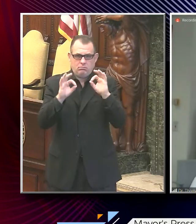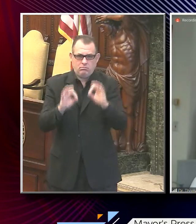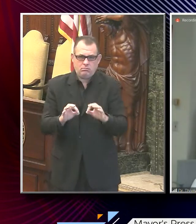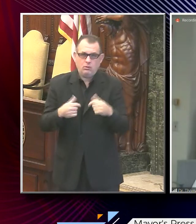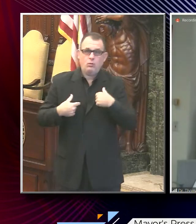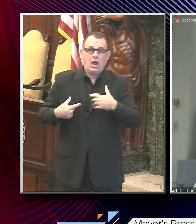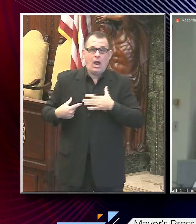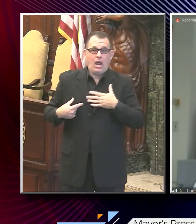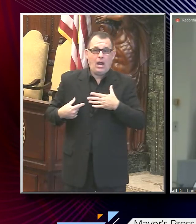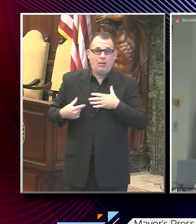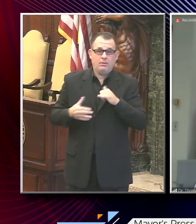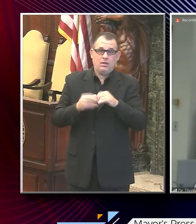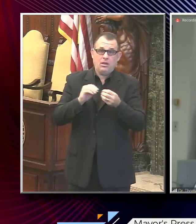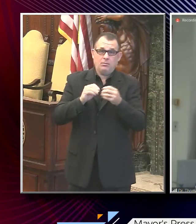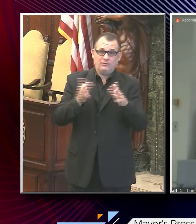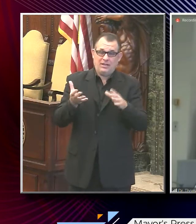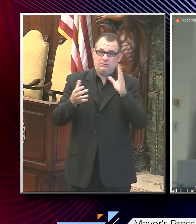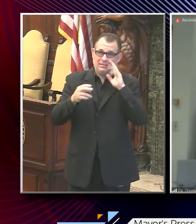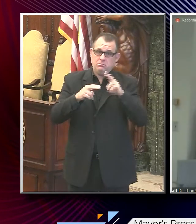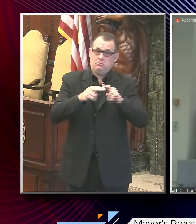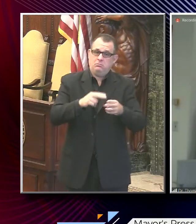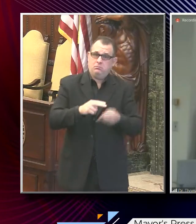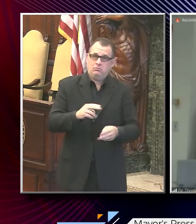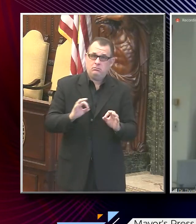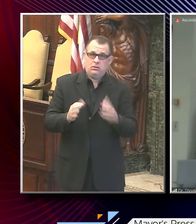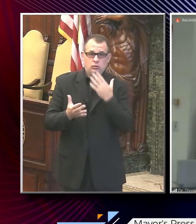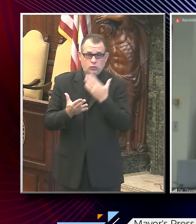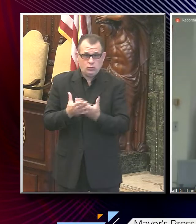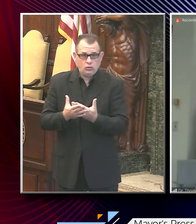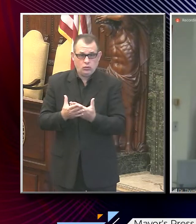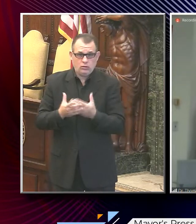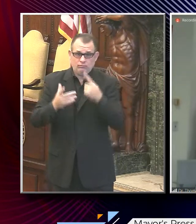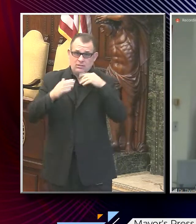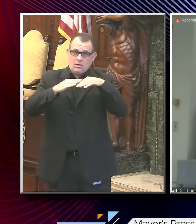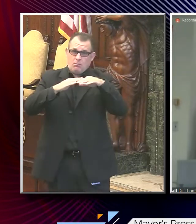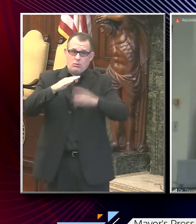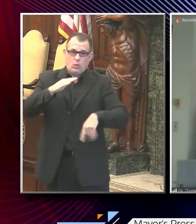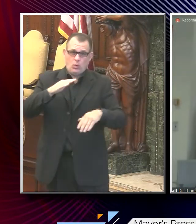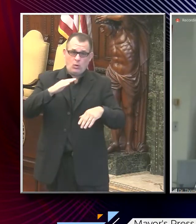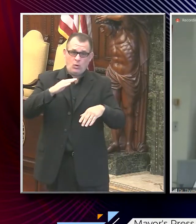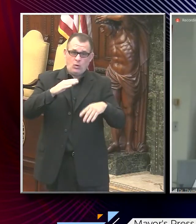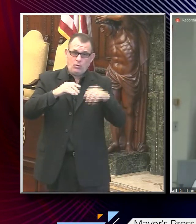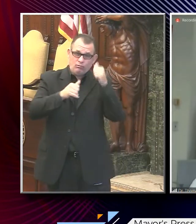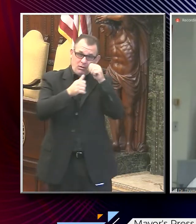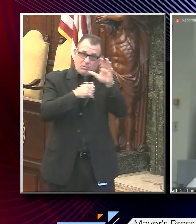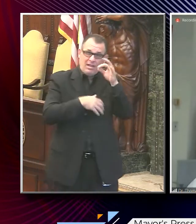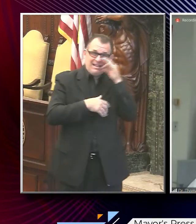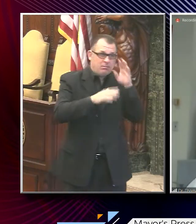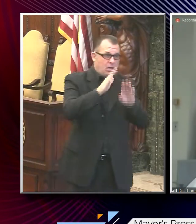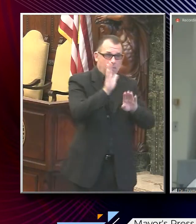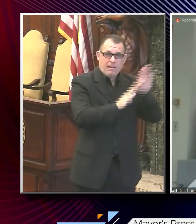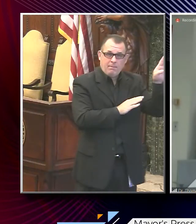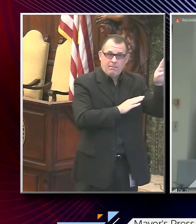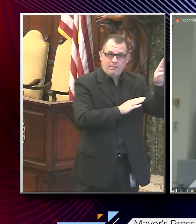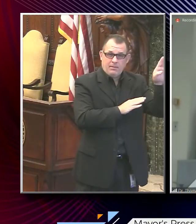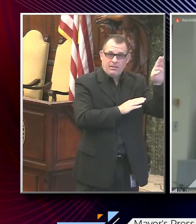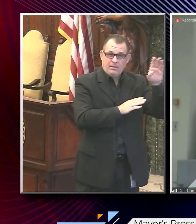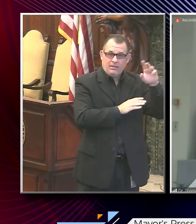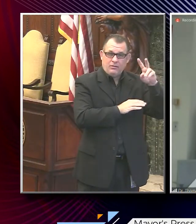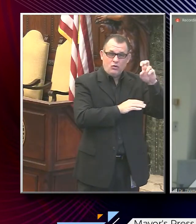at all. However, to put that in perspective, that's still far below the peak that we saw in April when we had nearly 250 deaths per